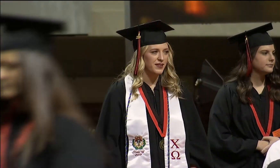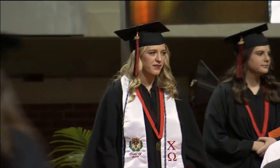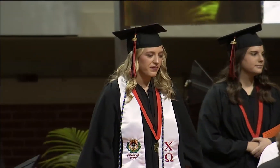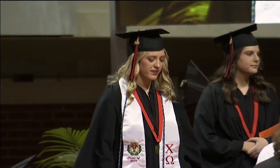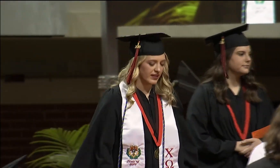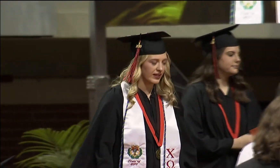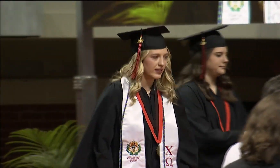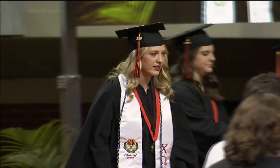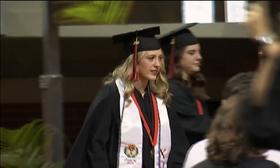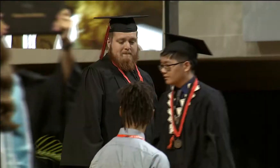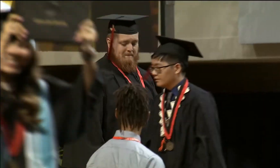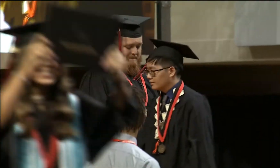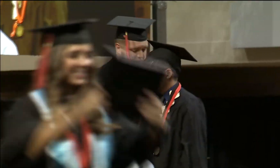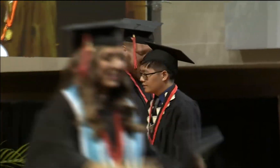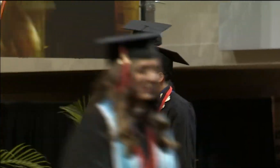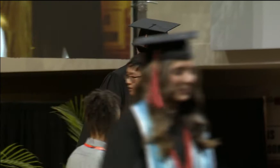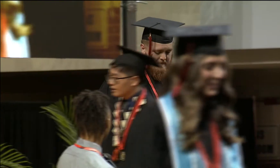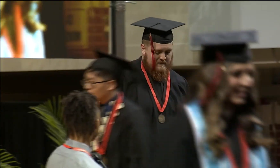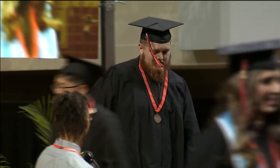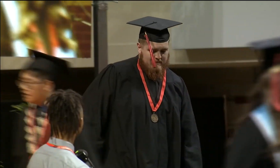Casey Carey.